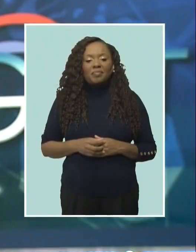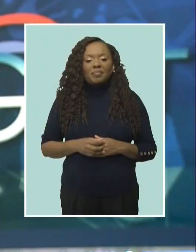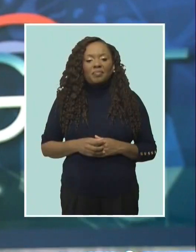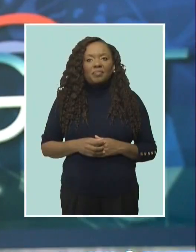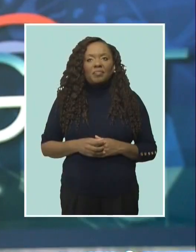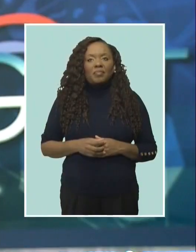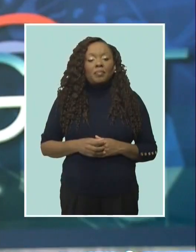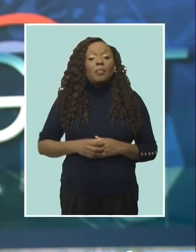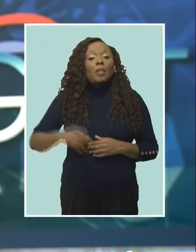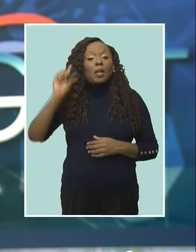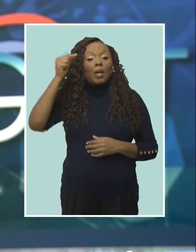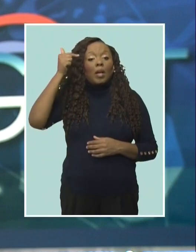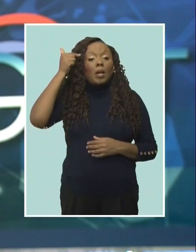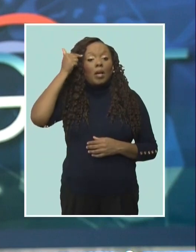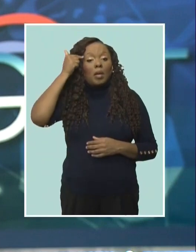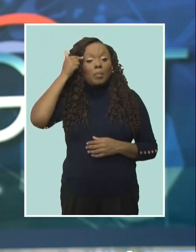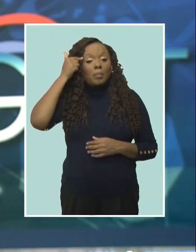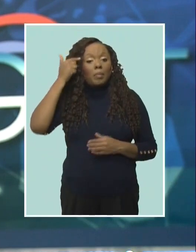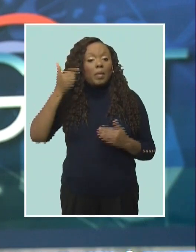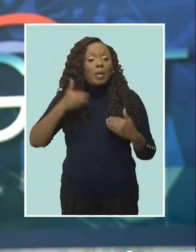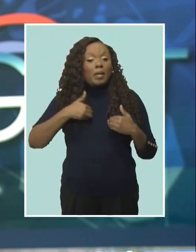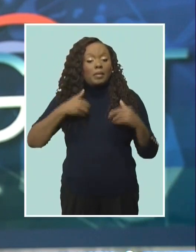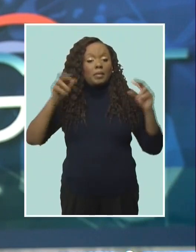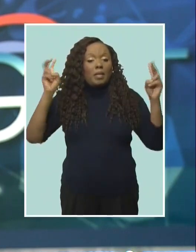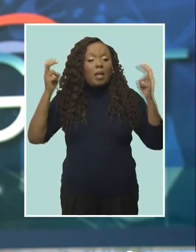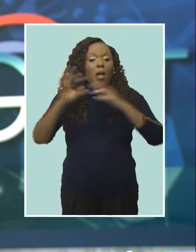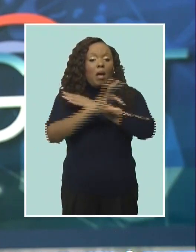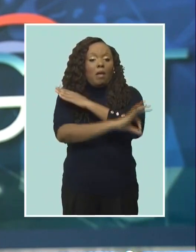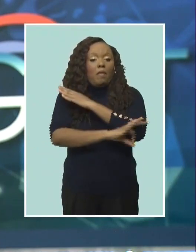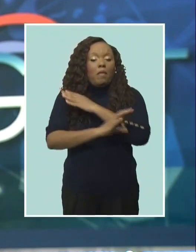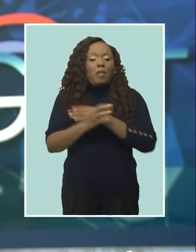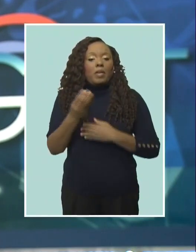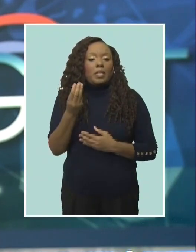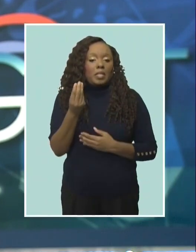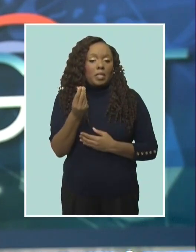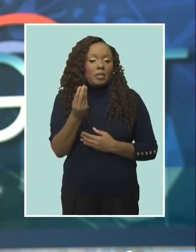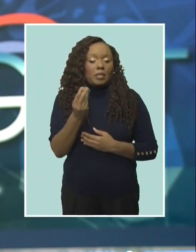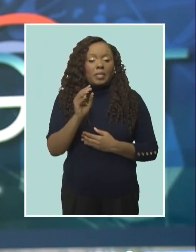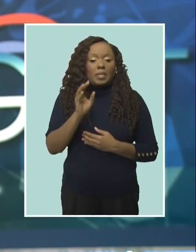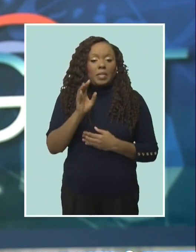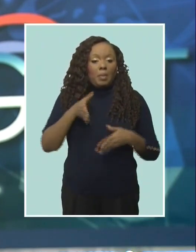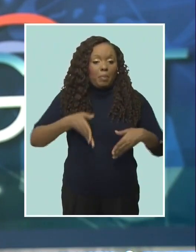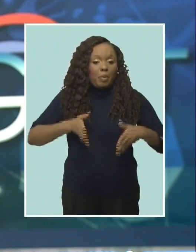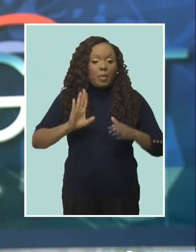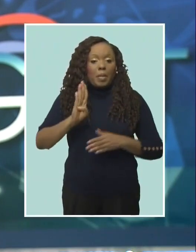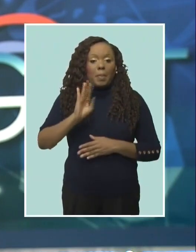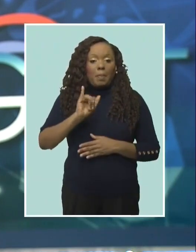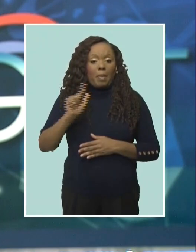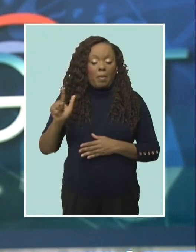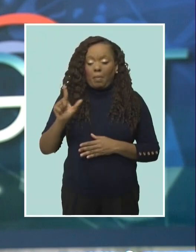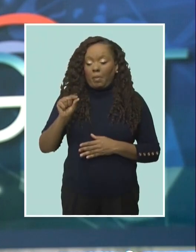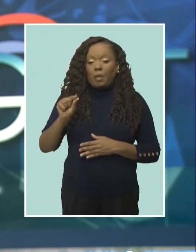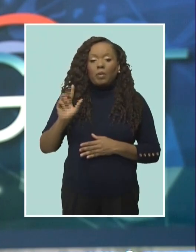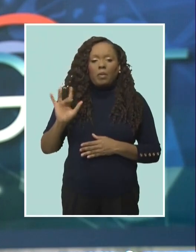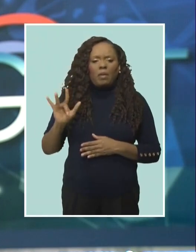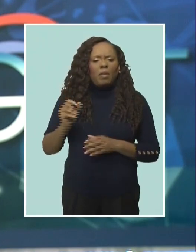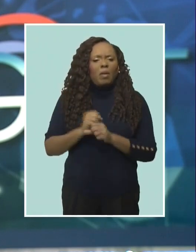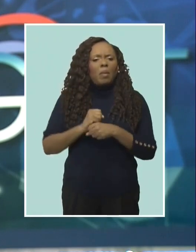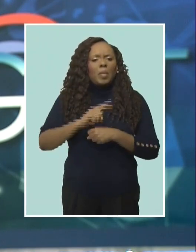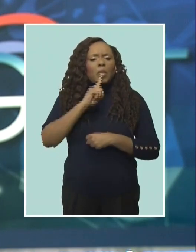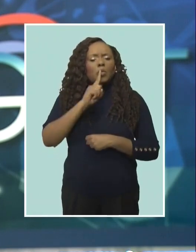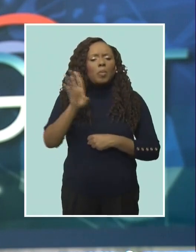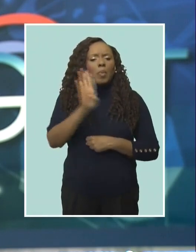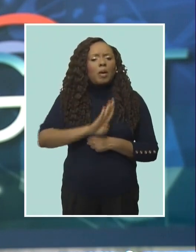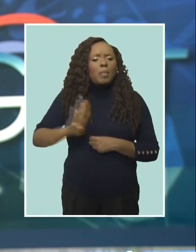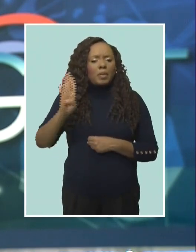Government, through the Foreign Currency Permits Bill 2025, is ensuring Barbados is a competitive jurisdiction. The bill makes